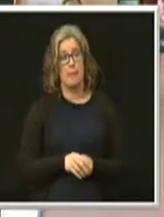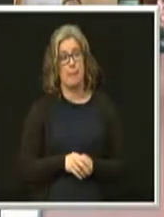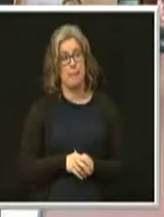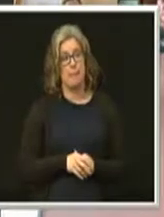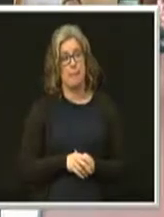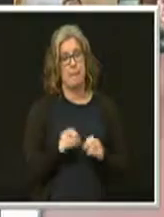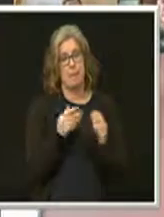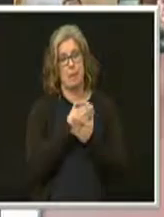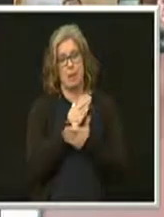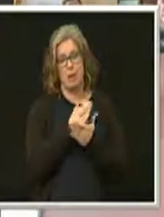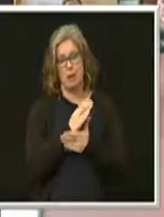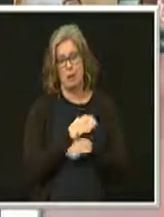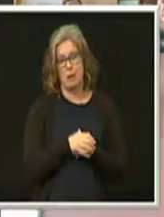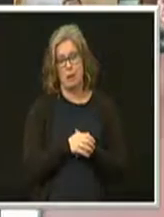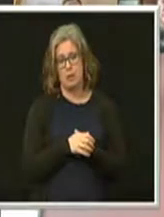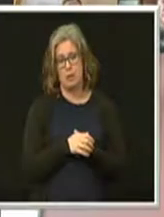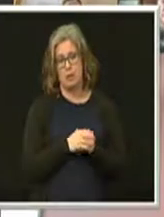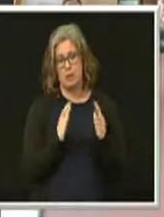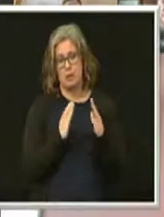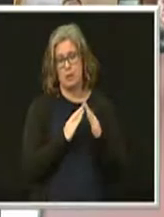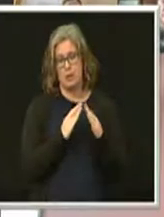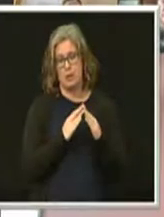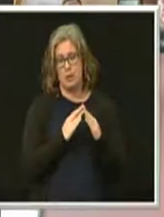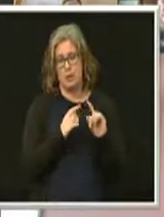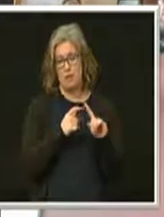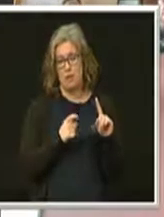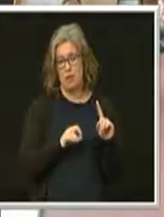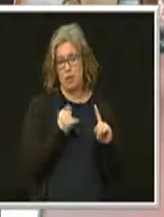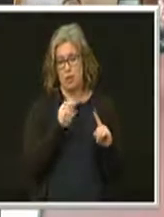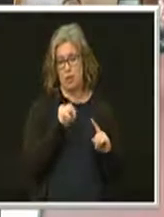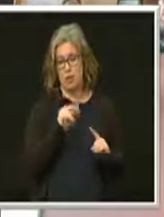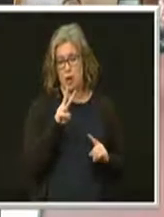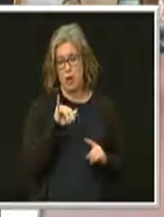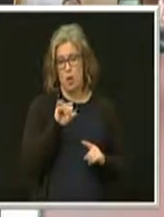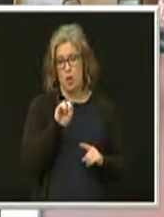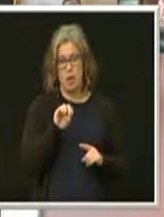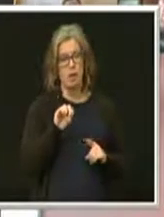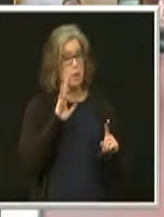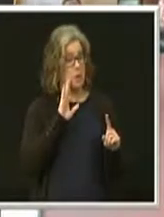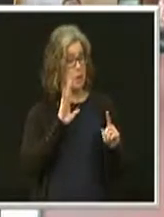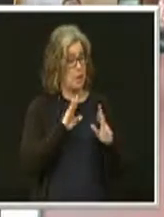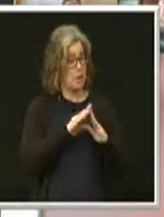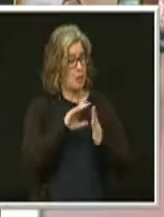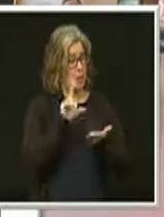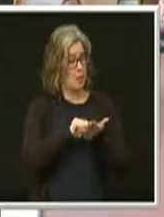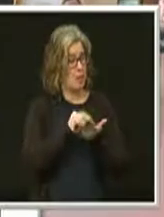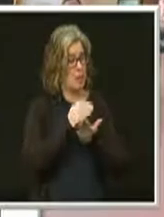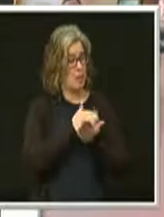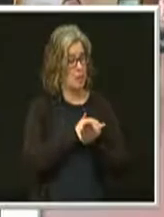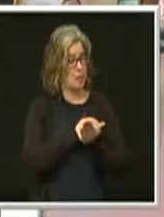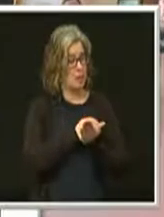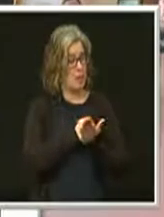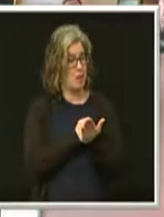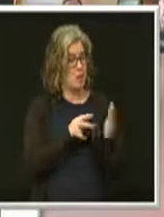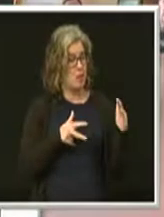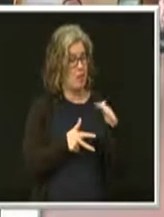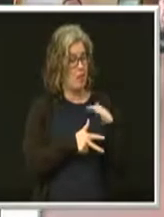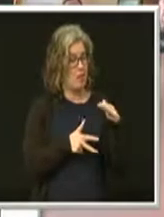All right. Will the city, this is from John Wise at Wade, will the city publish a list of legitimate drive-through